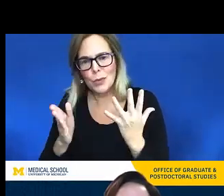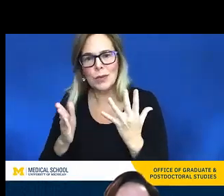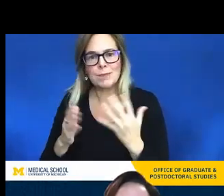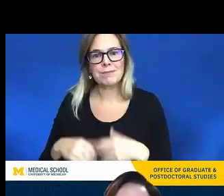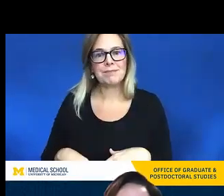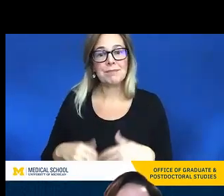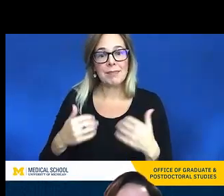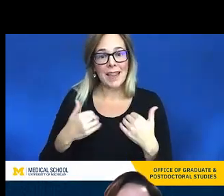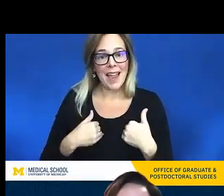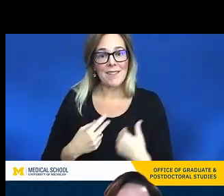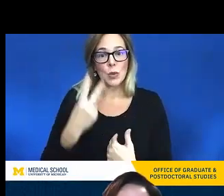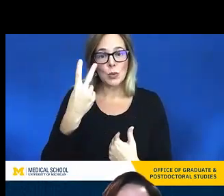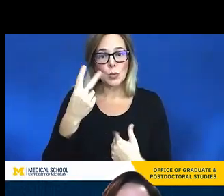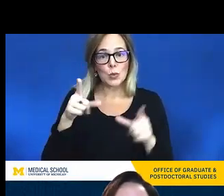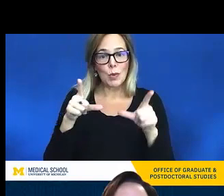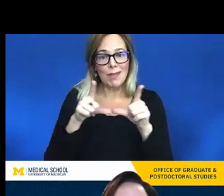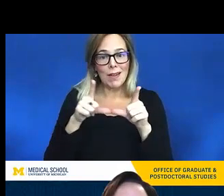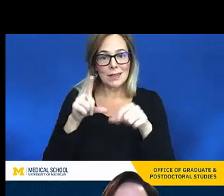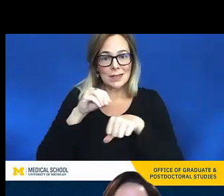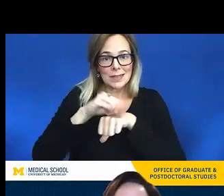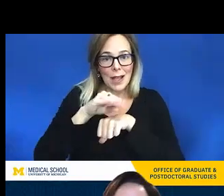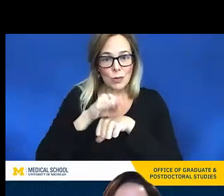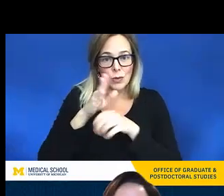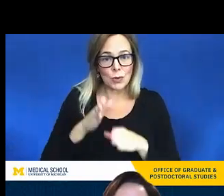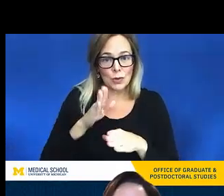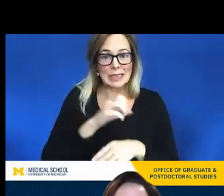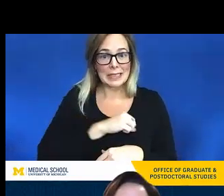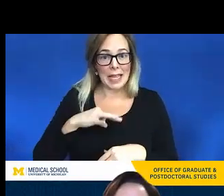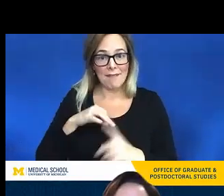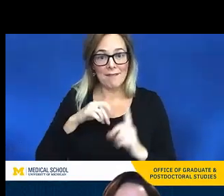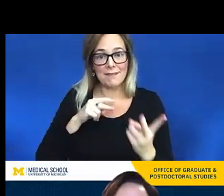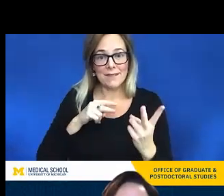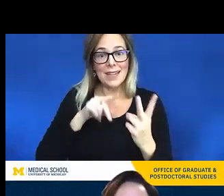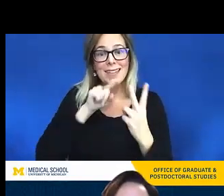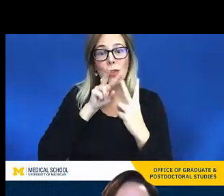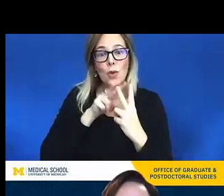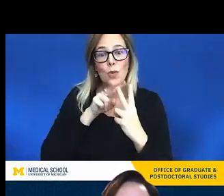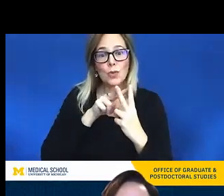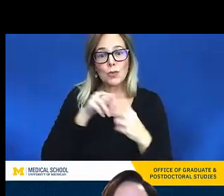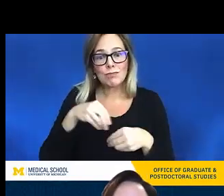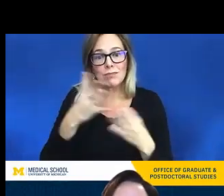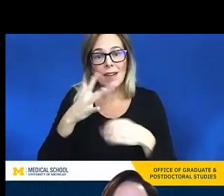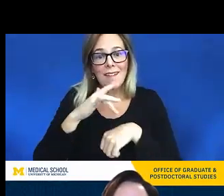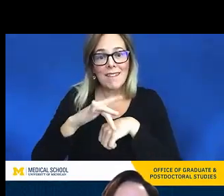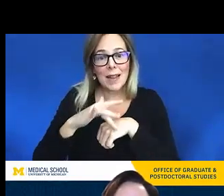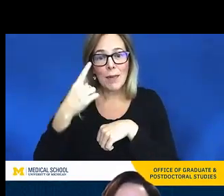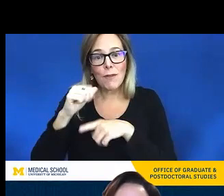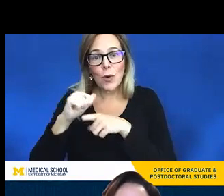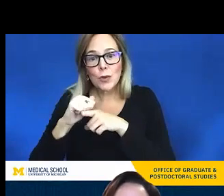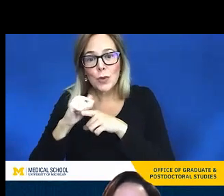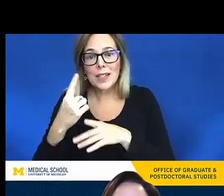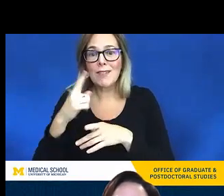licensed counselors on staff. These 2 staff members are available to our OGPS trainees for brief,